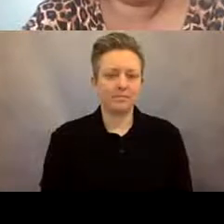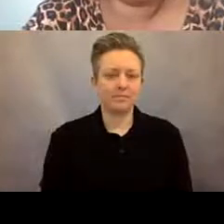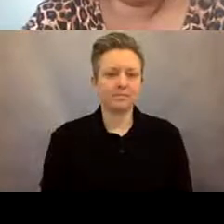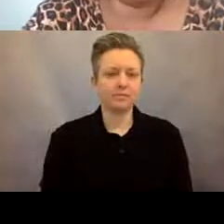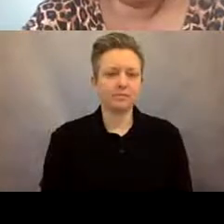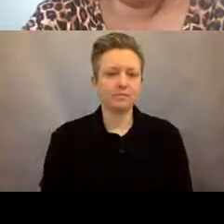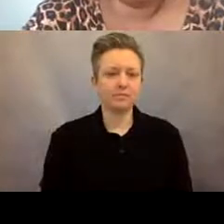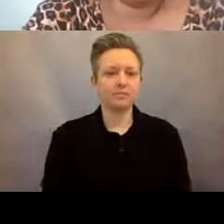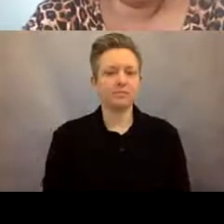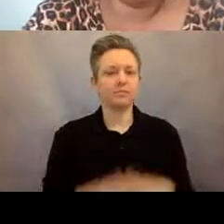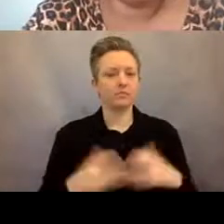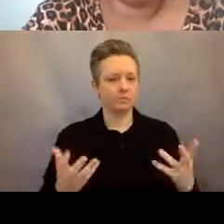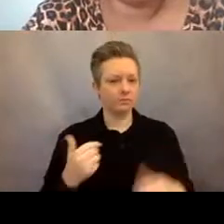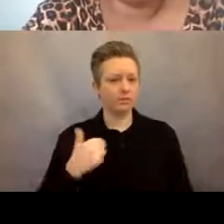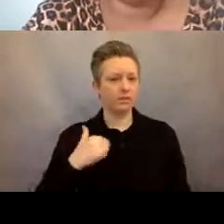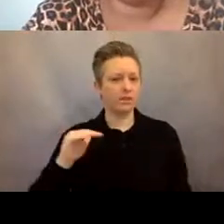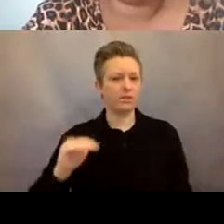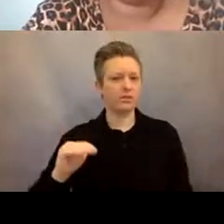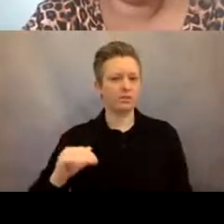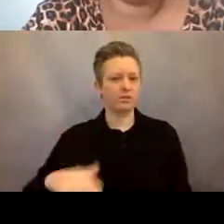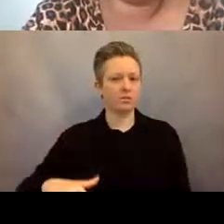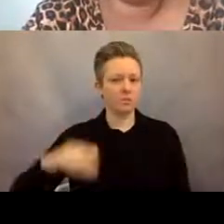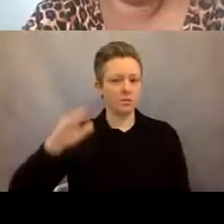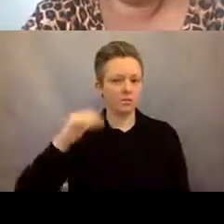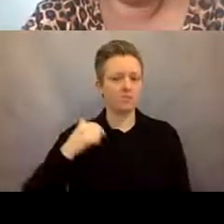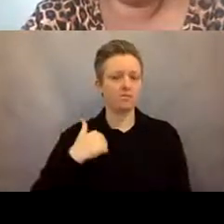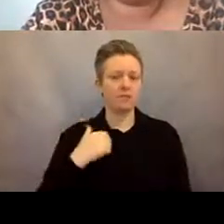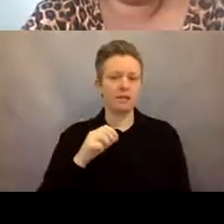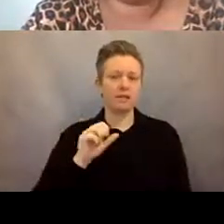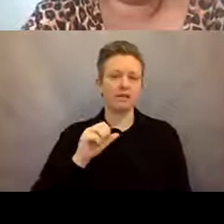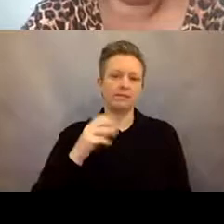Well, as a child, I was sexually abused,